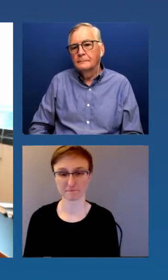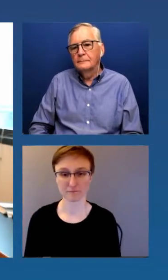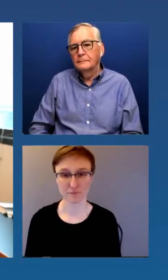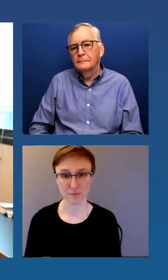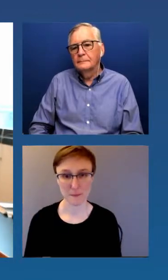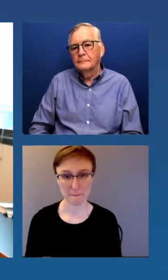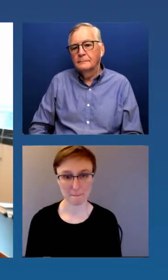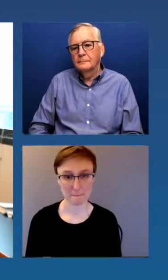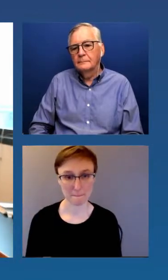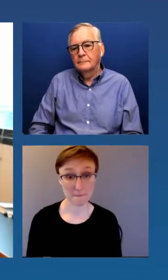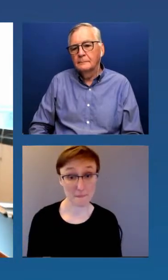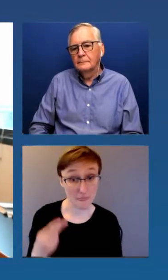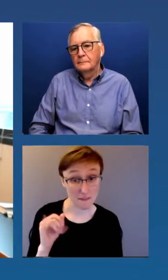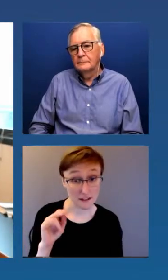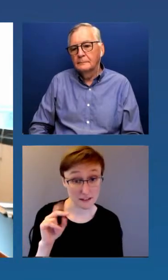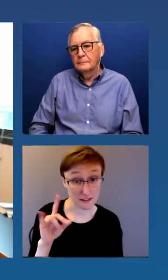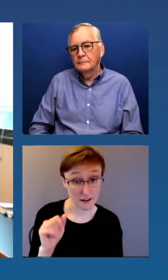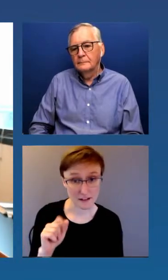Hindia, you're on mute.